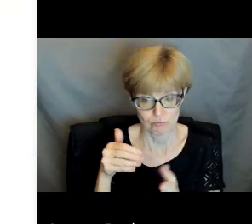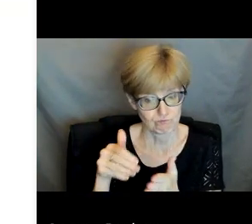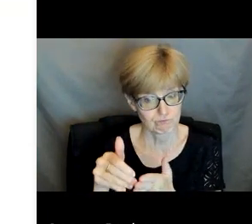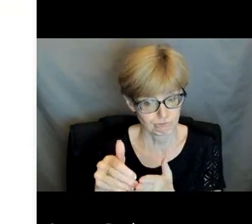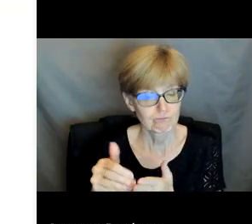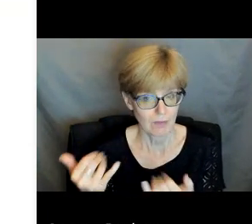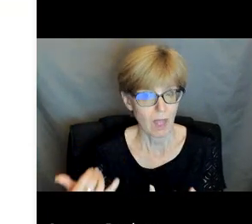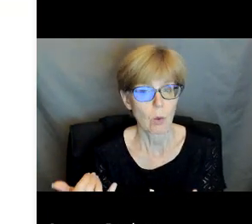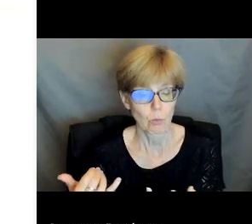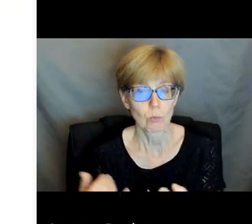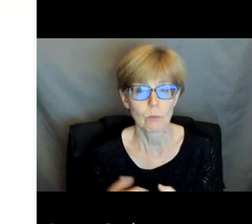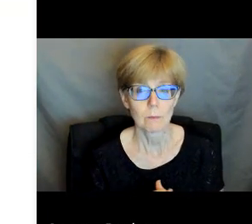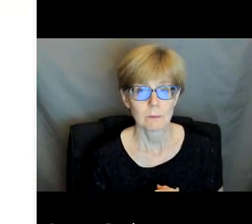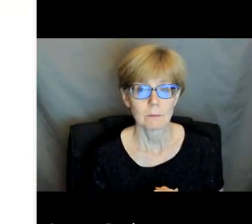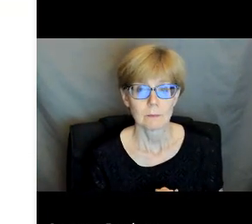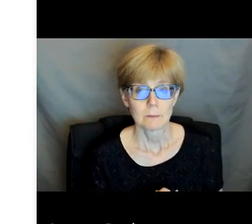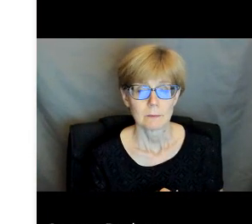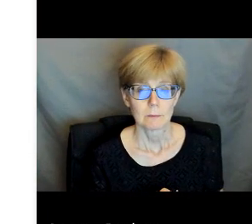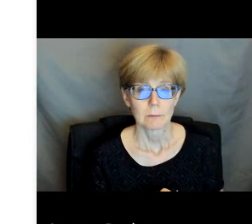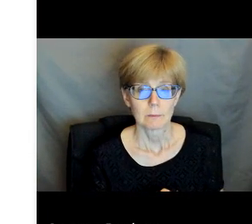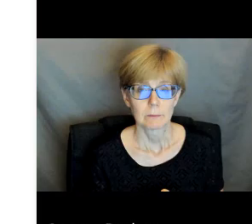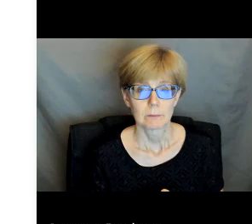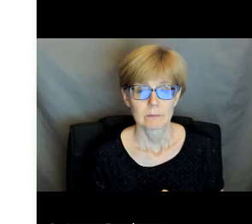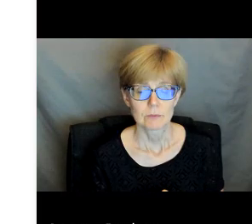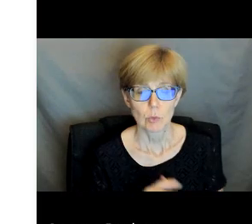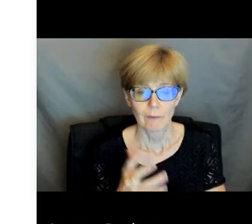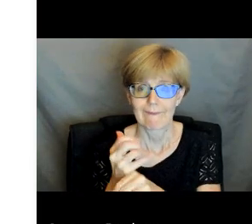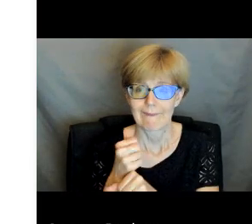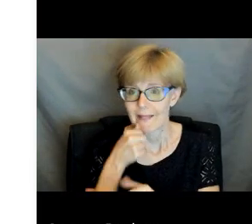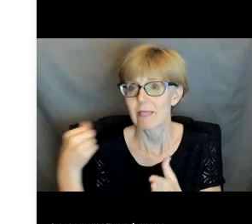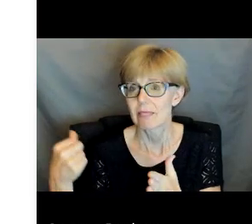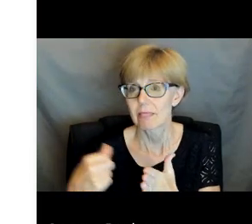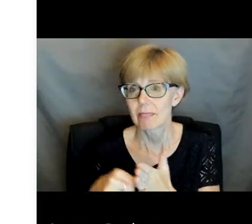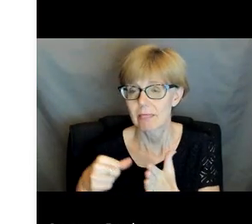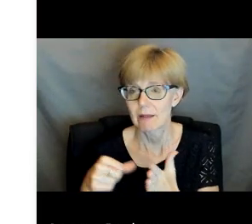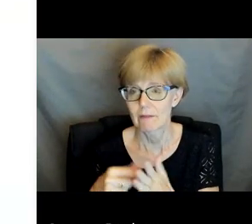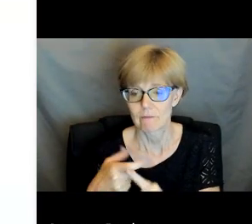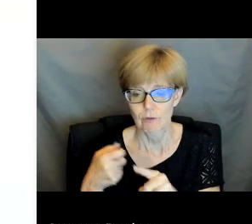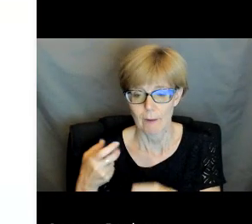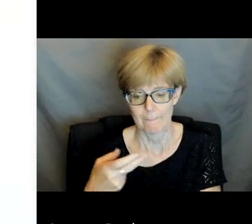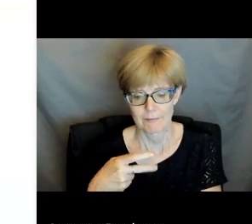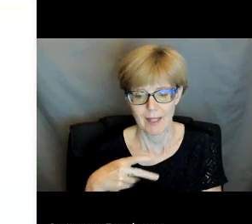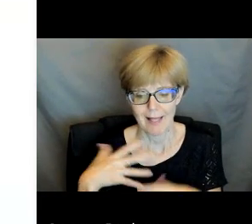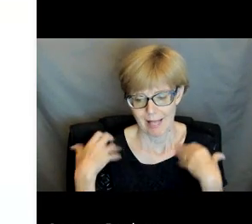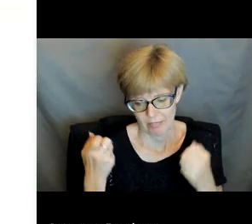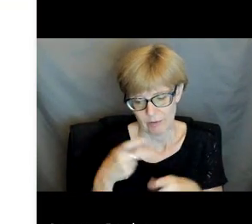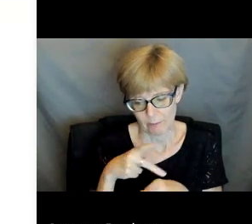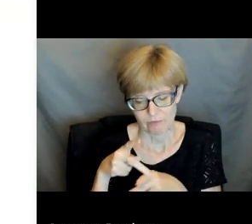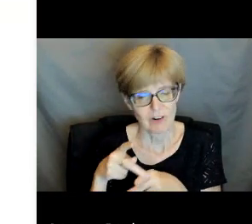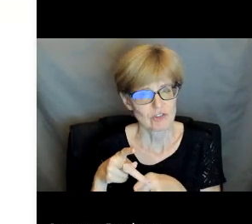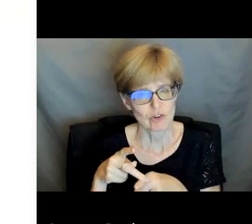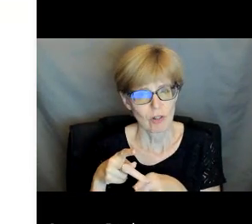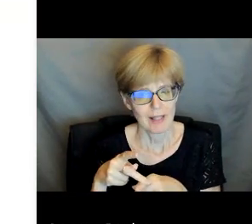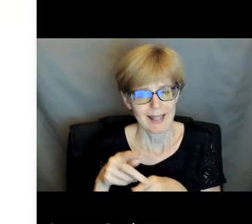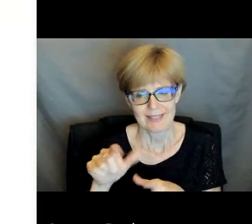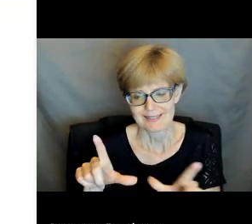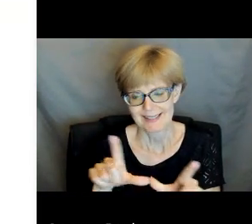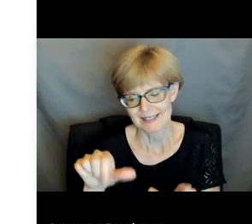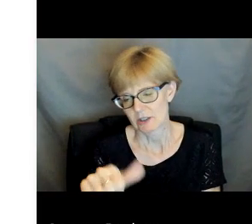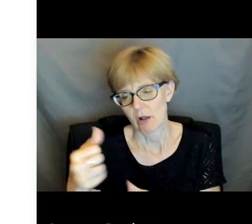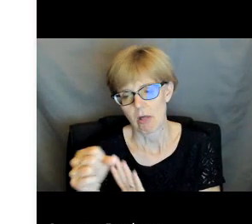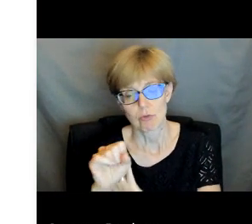So simply getting a letter from a care professional that's licensed in another state, that's